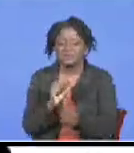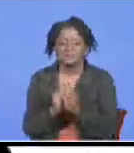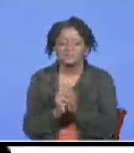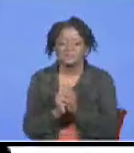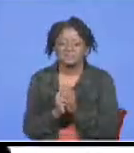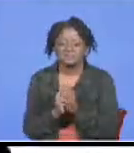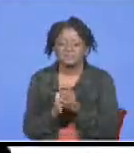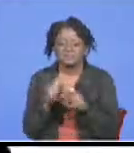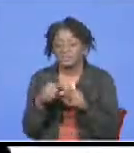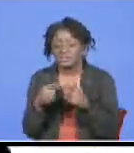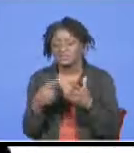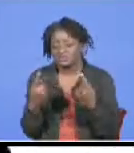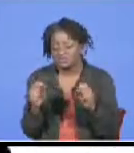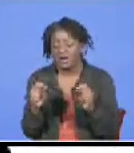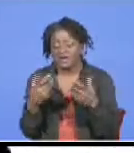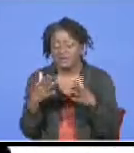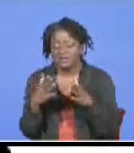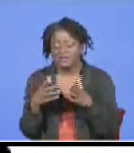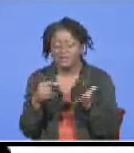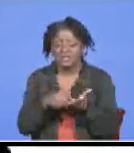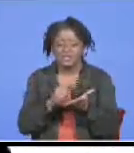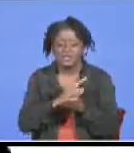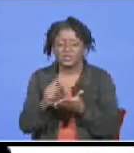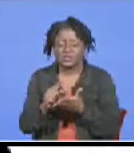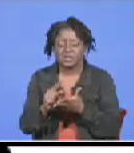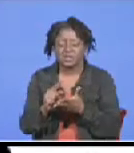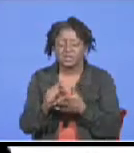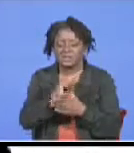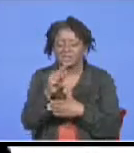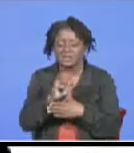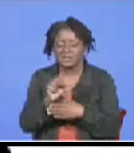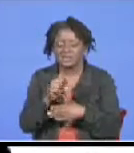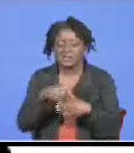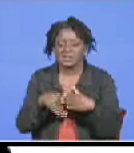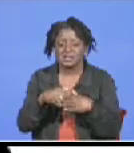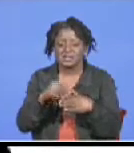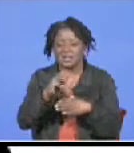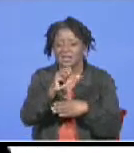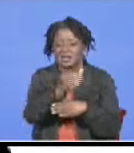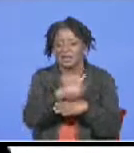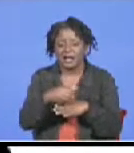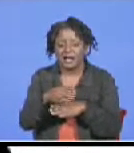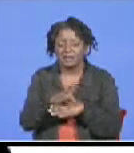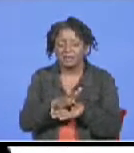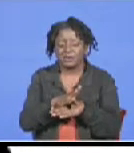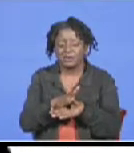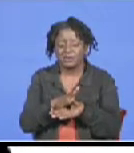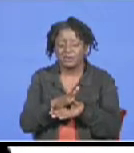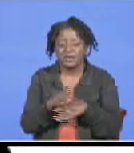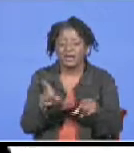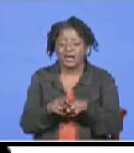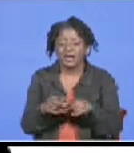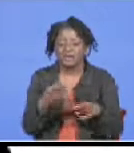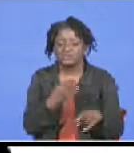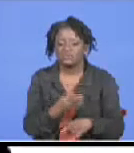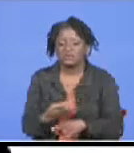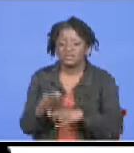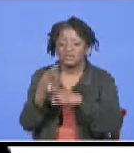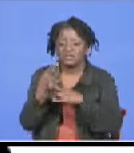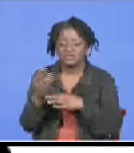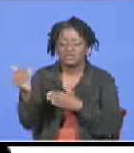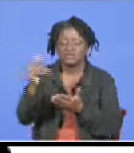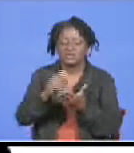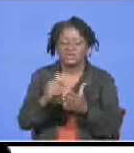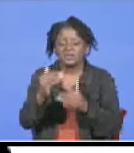Well, this week our team is on the ground in Abaco as a restoration and rebuilding effort continues on that island. Joining us live now